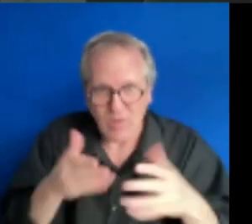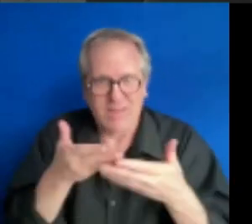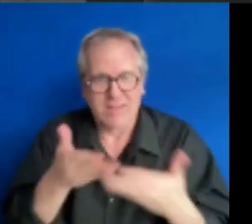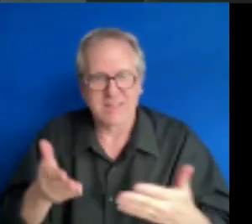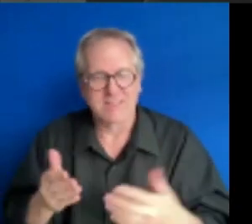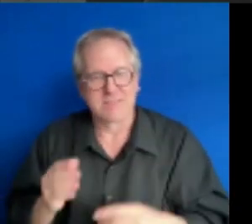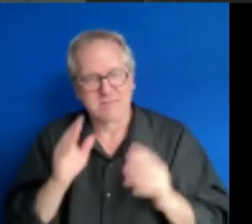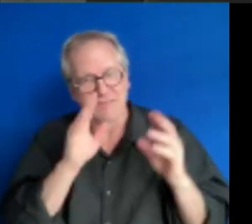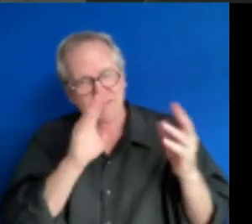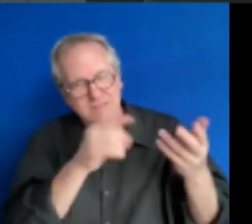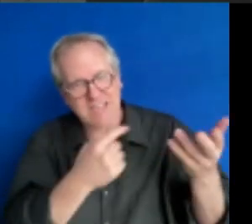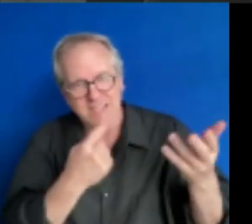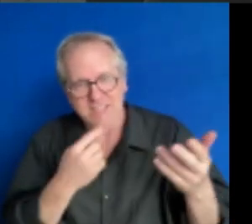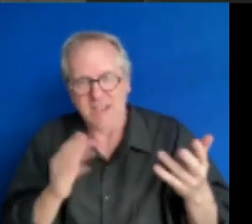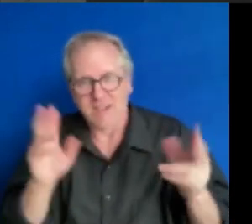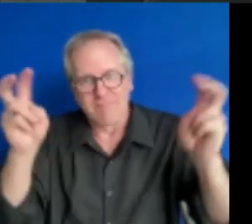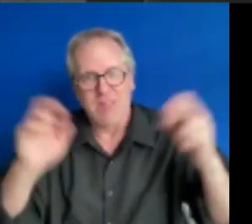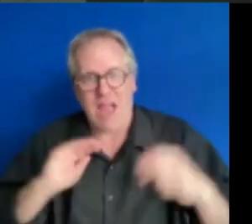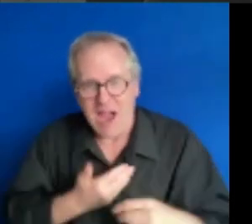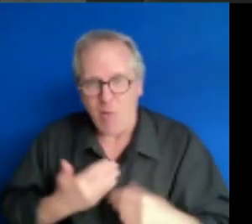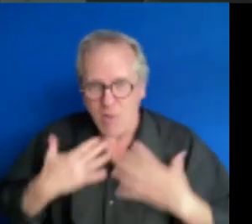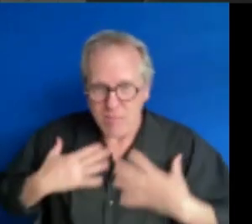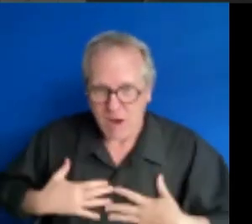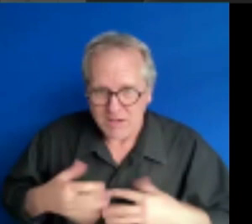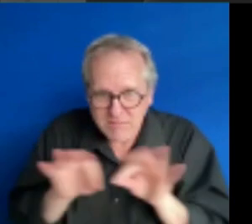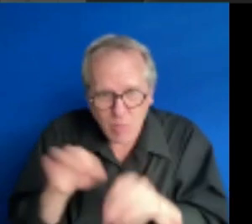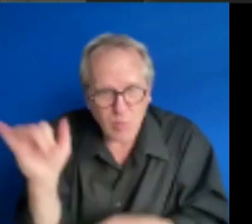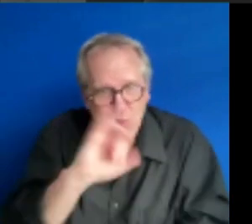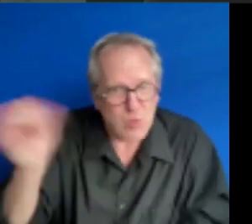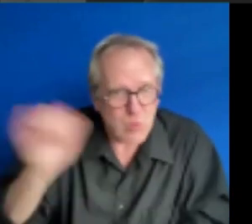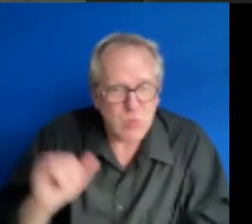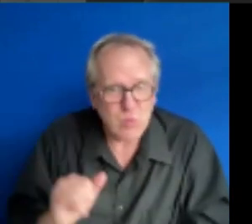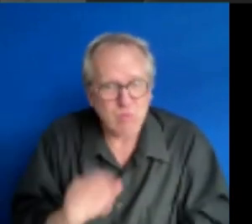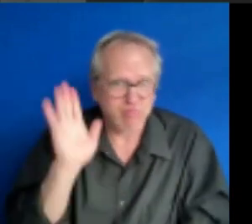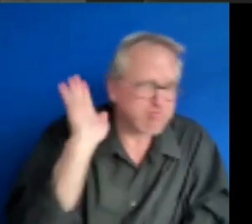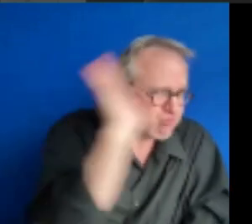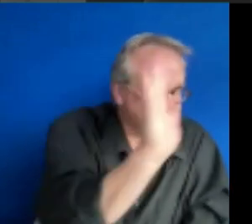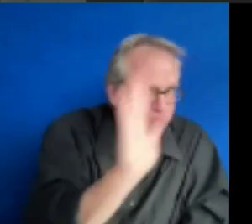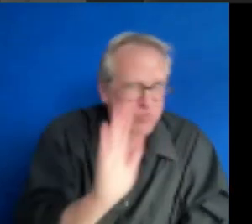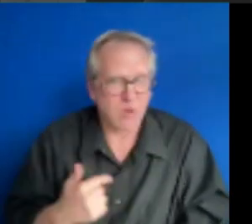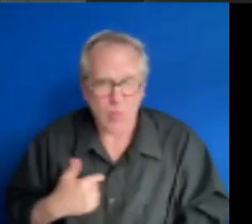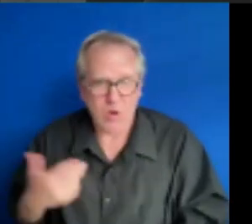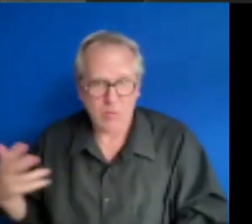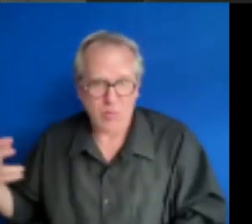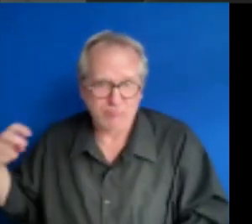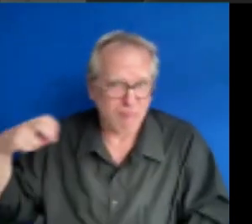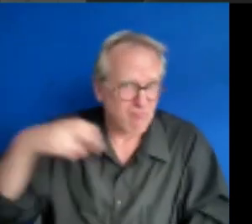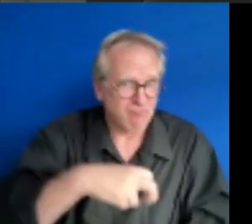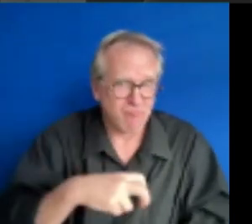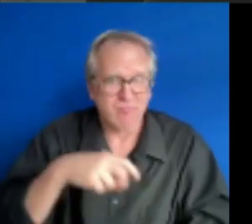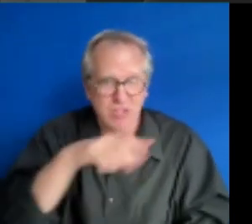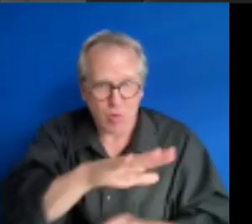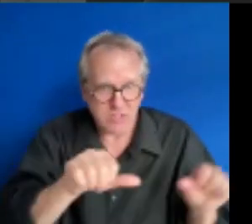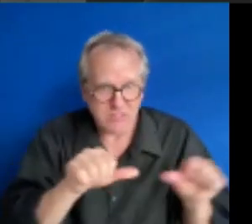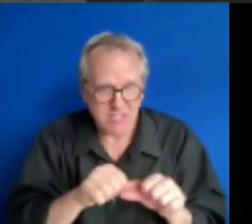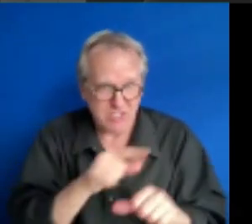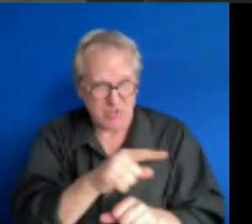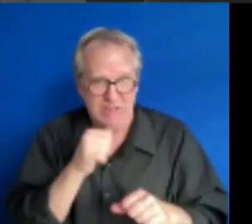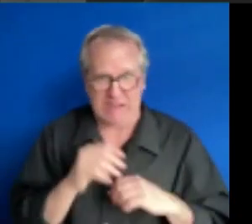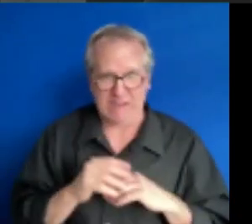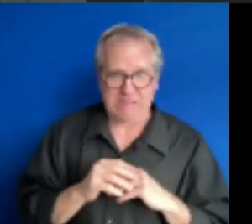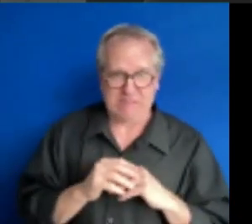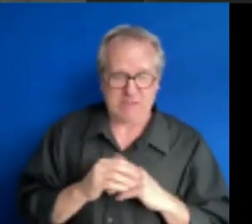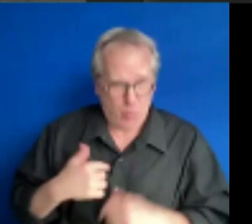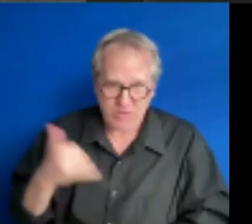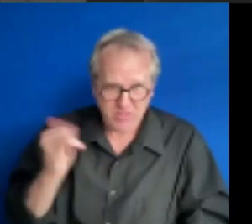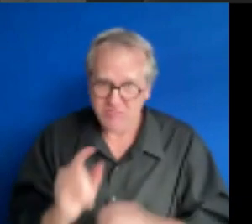our bodies matter too. And not only do they matter, but we're going to come in physical space with you, even if that makes you